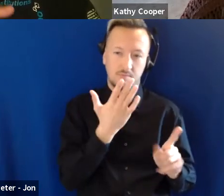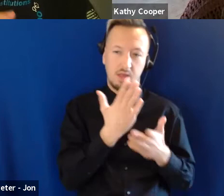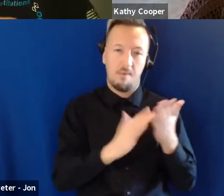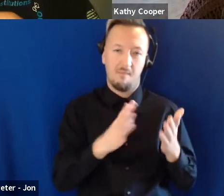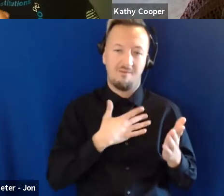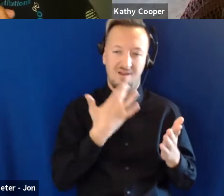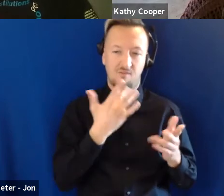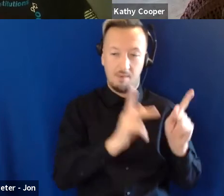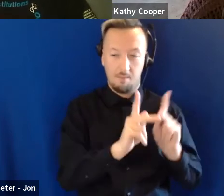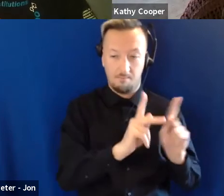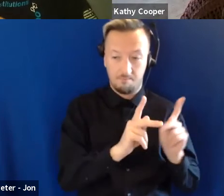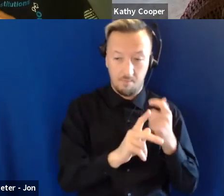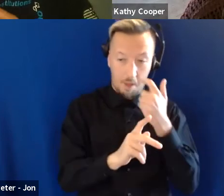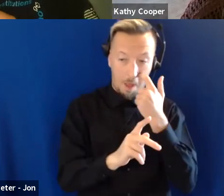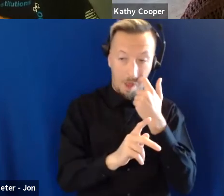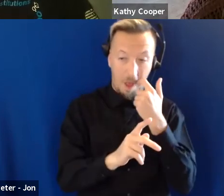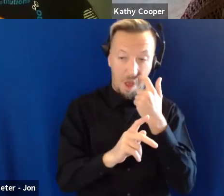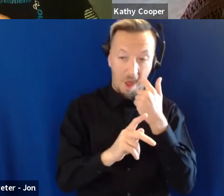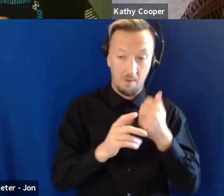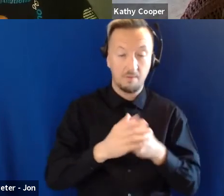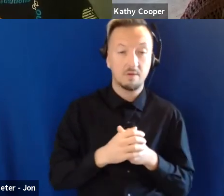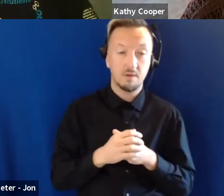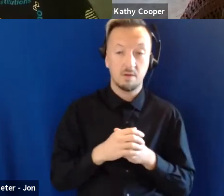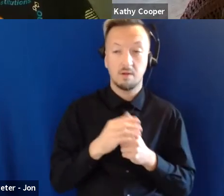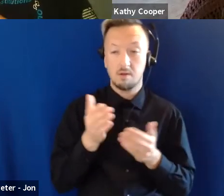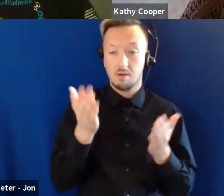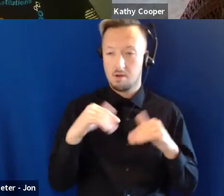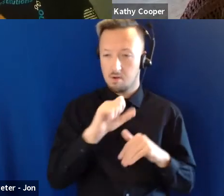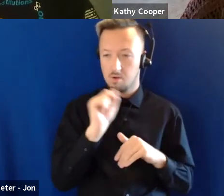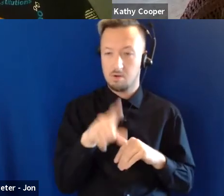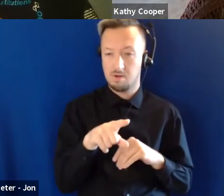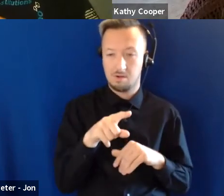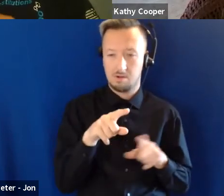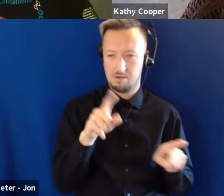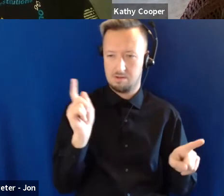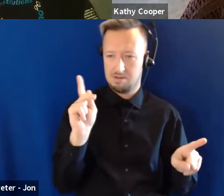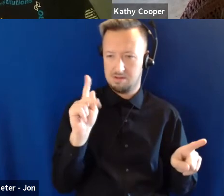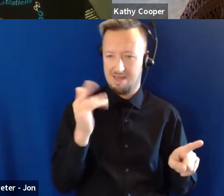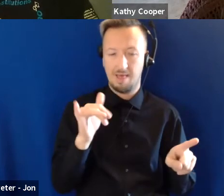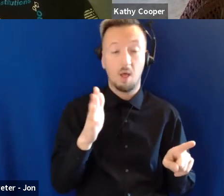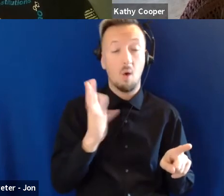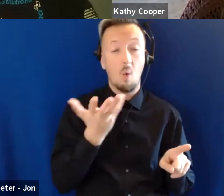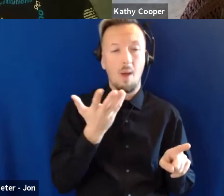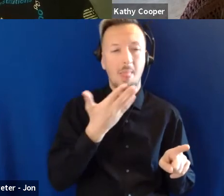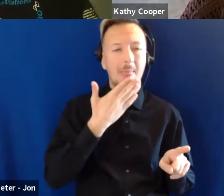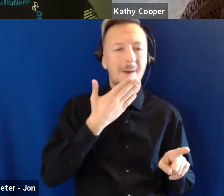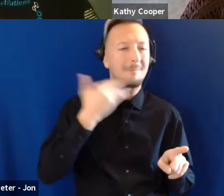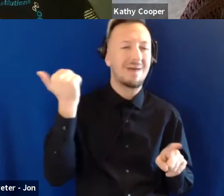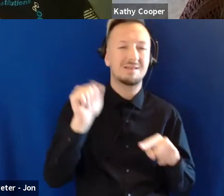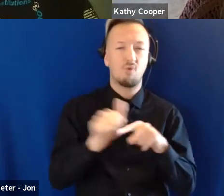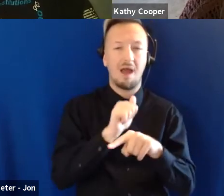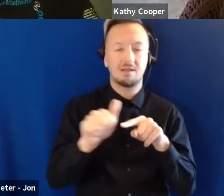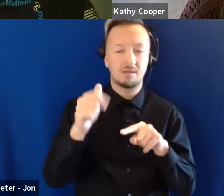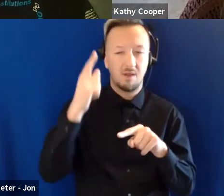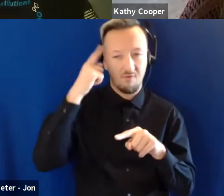yeah, we don't have a statewide ARC. So the next one would be a Kathy question. Is it best practice steps for jointly approving